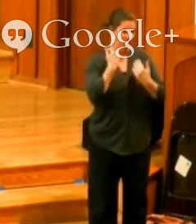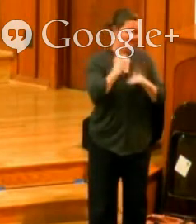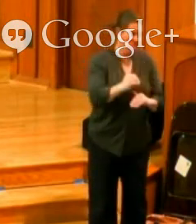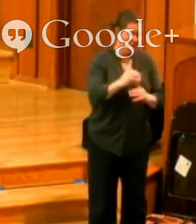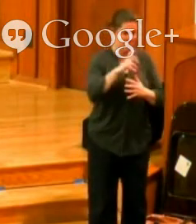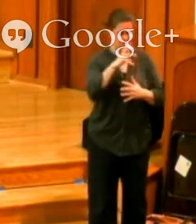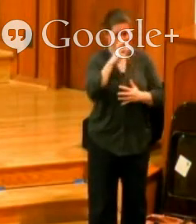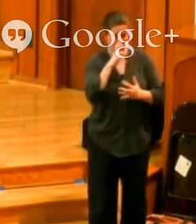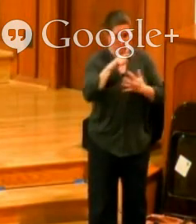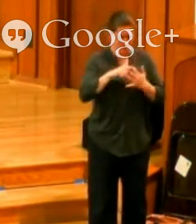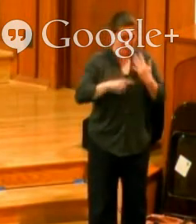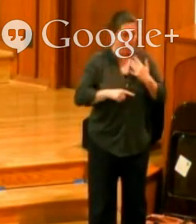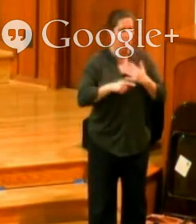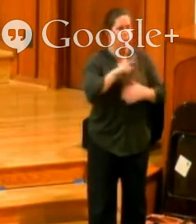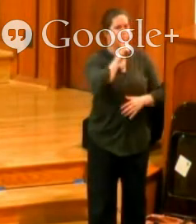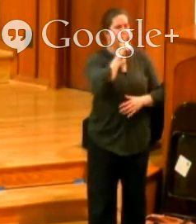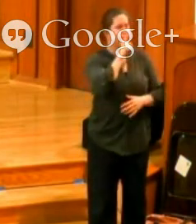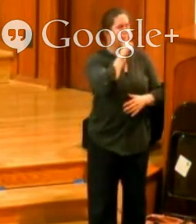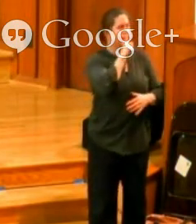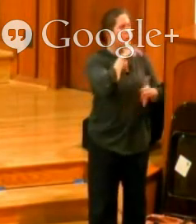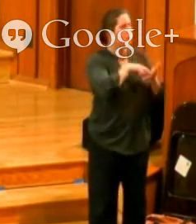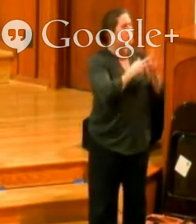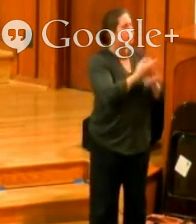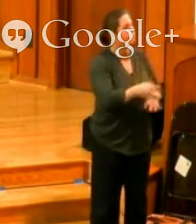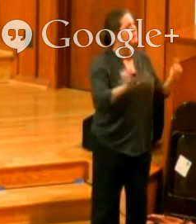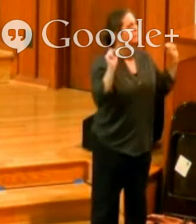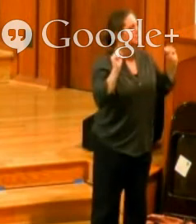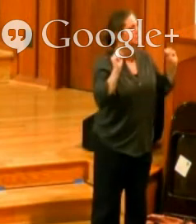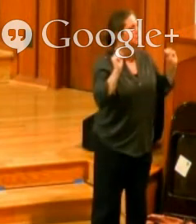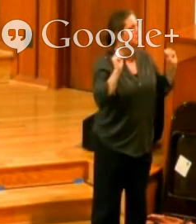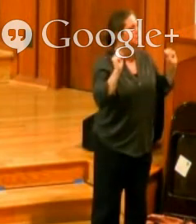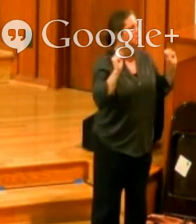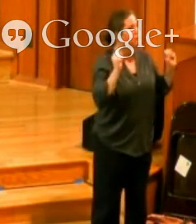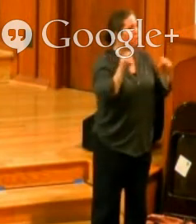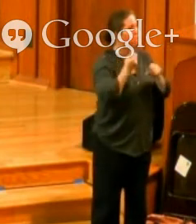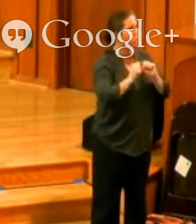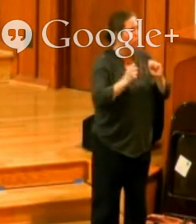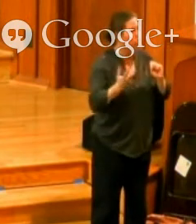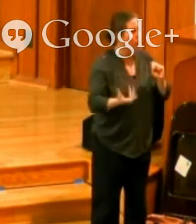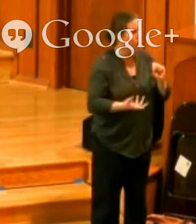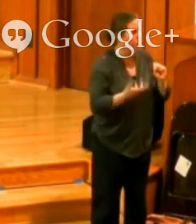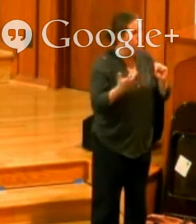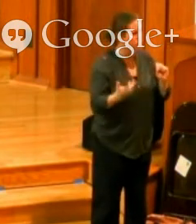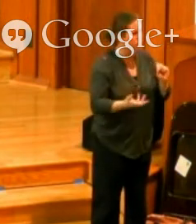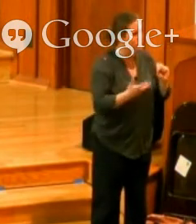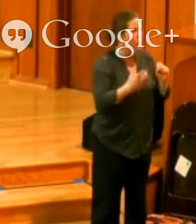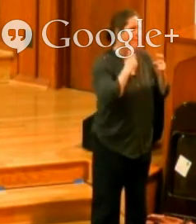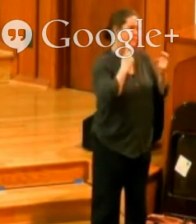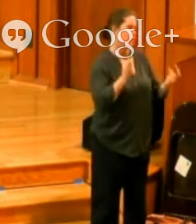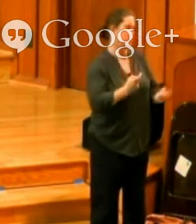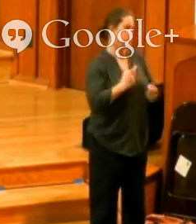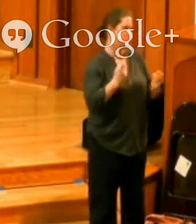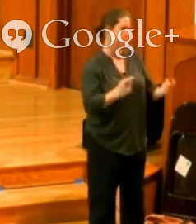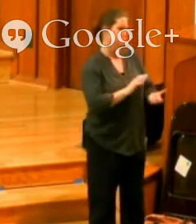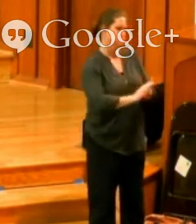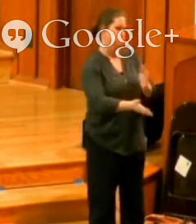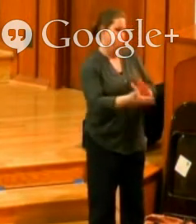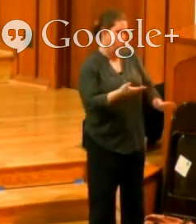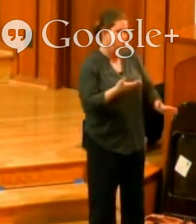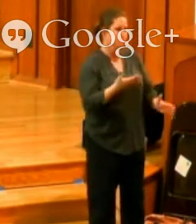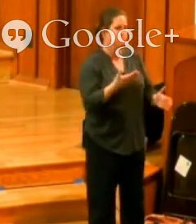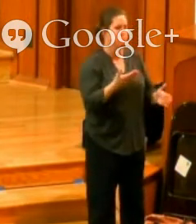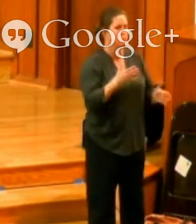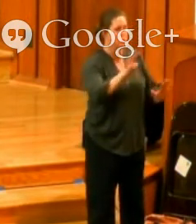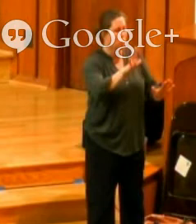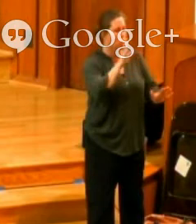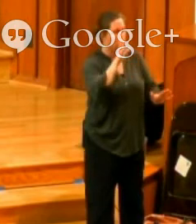It frees you. And what particularly does it free you of? It frees you of sin. I mean, let's examine